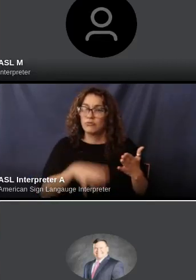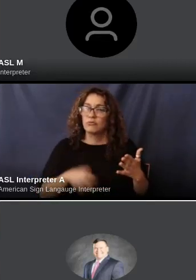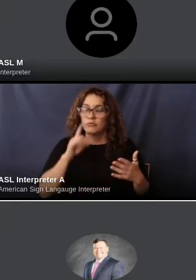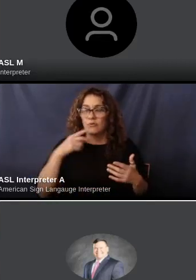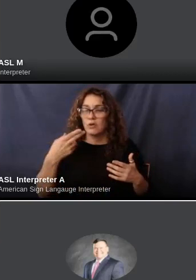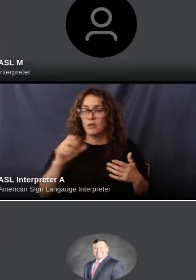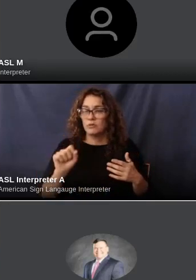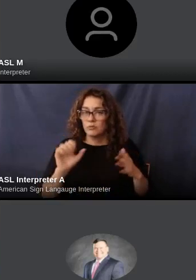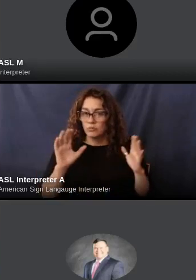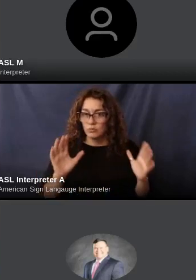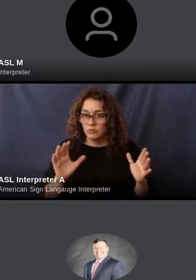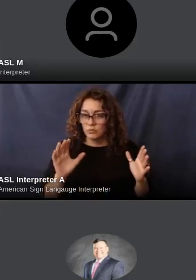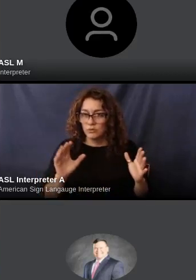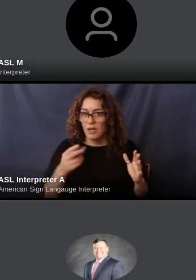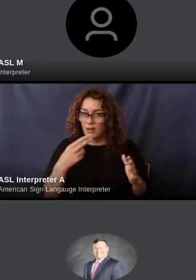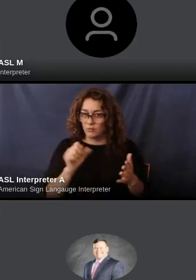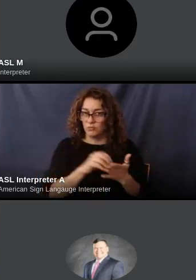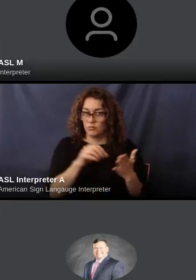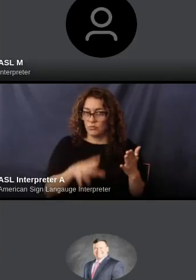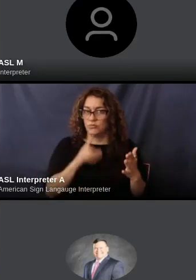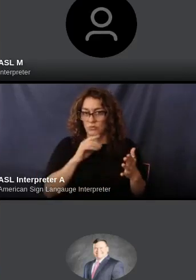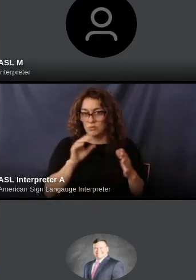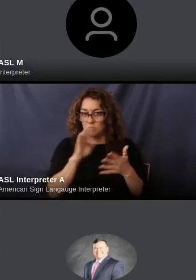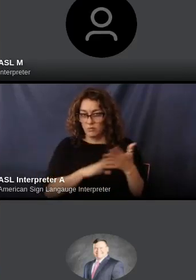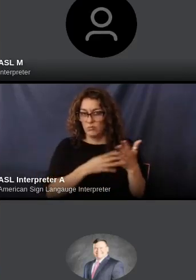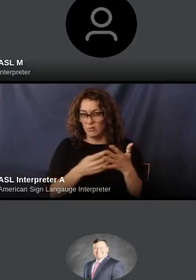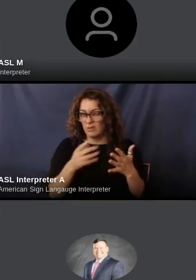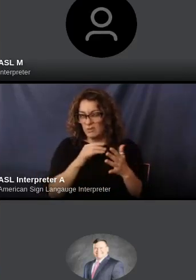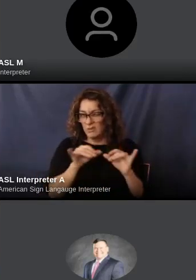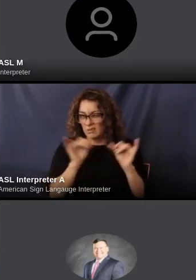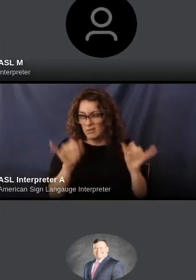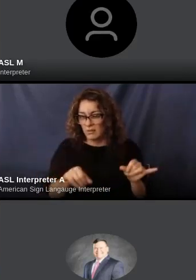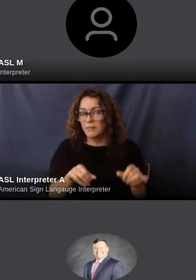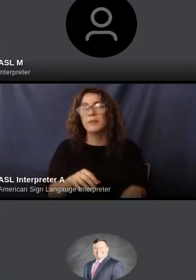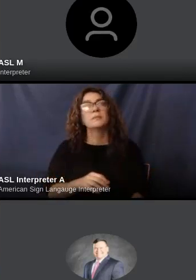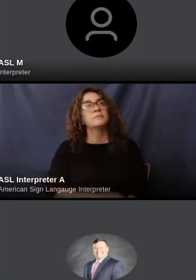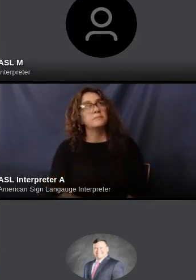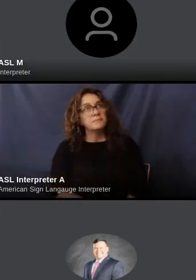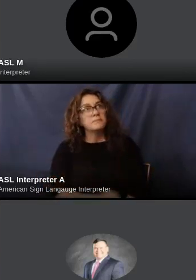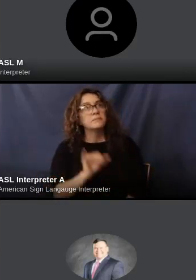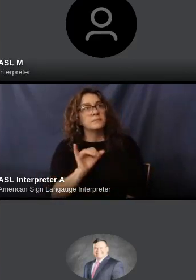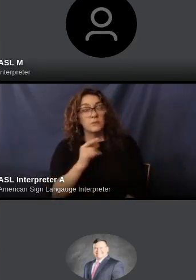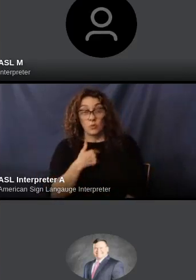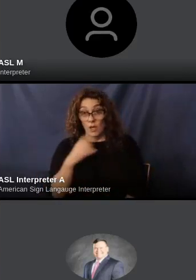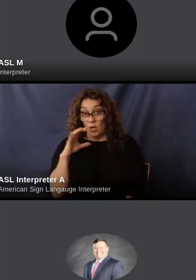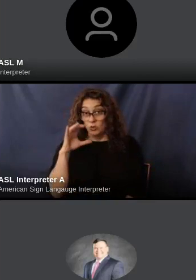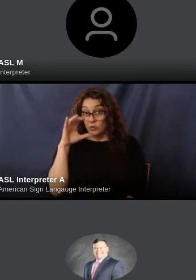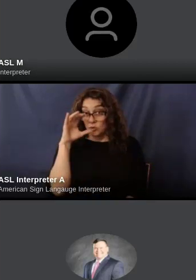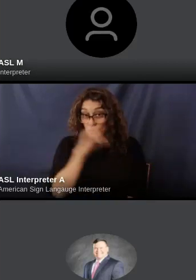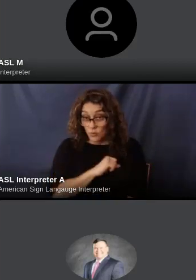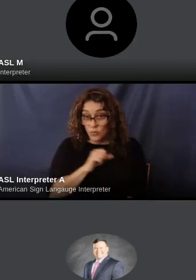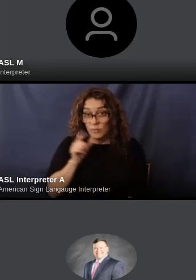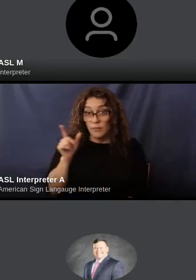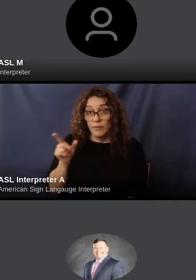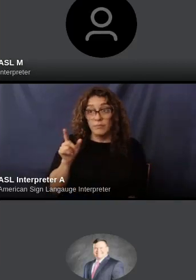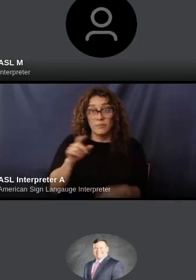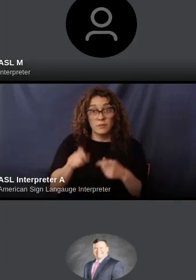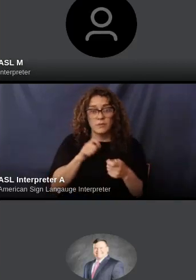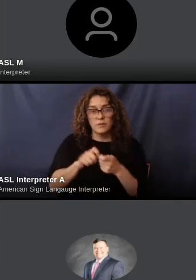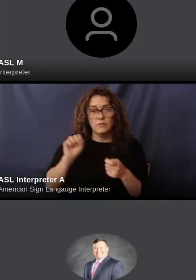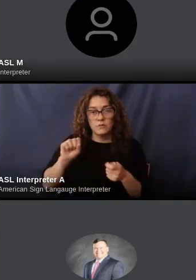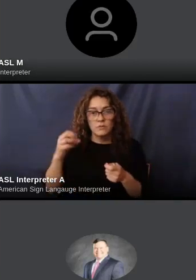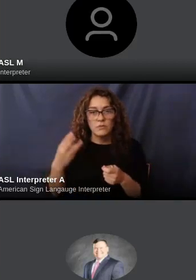So I'm going to assume that tool would help you integrate the necessary hours and